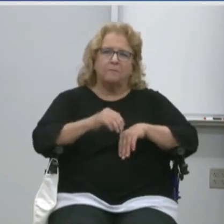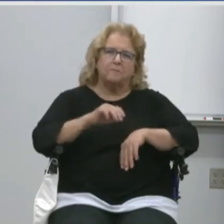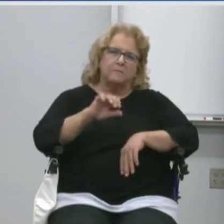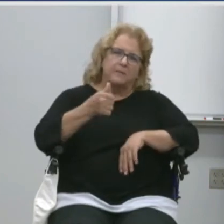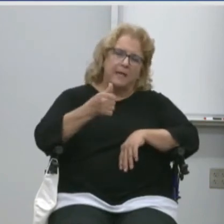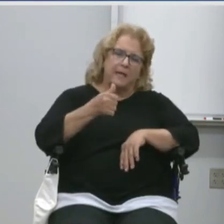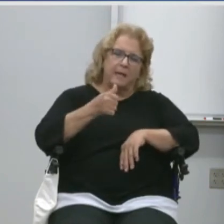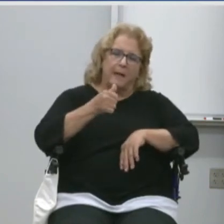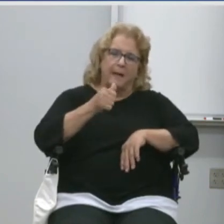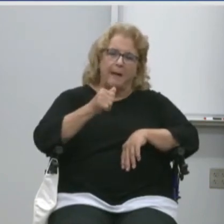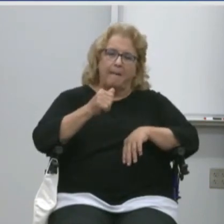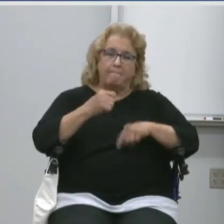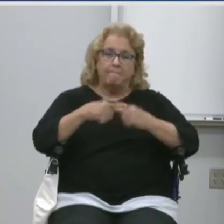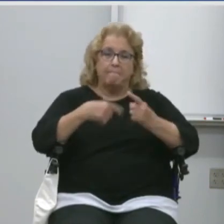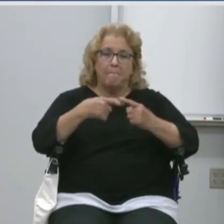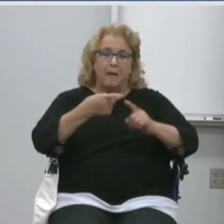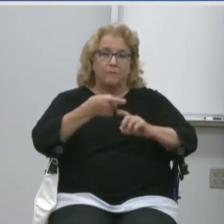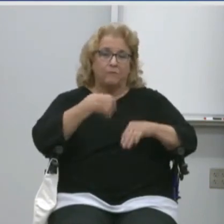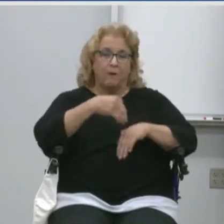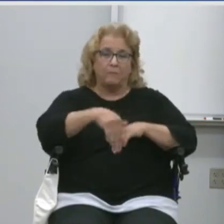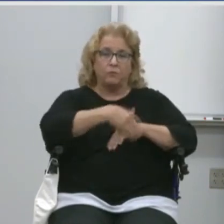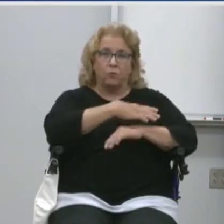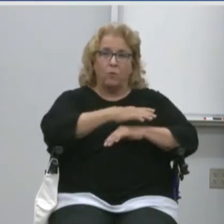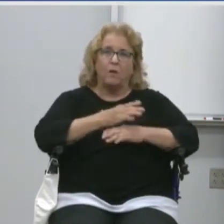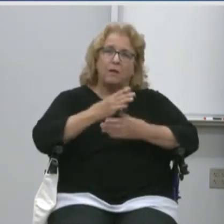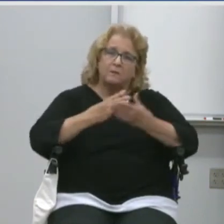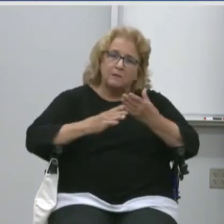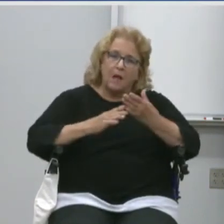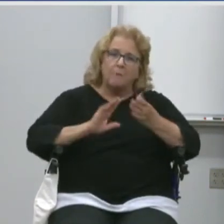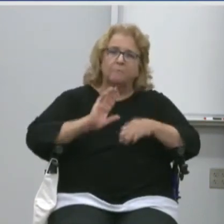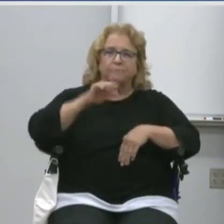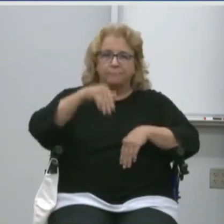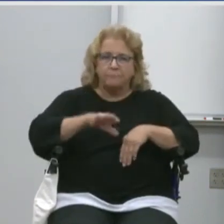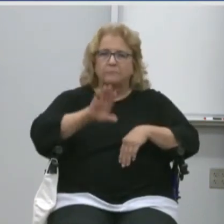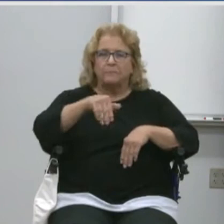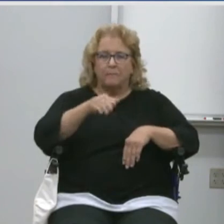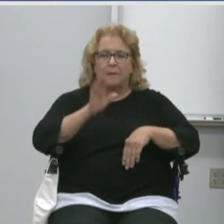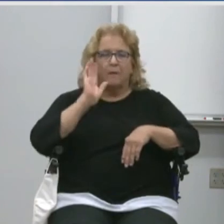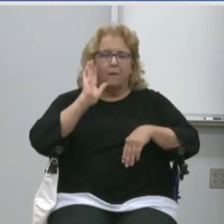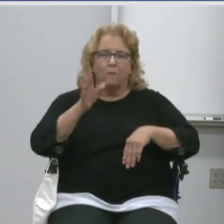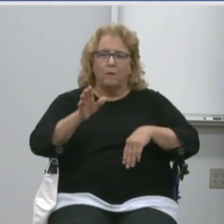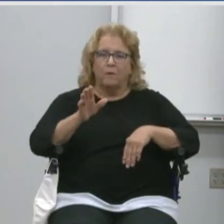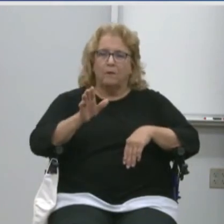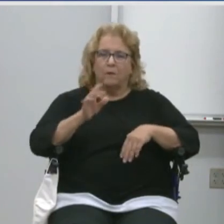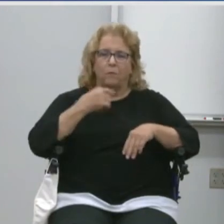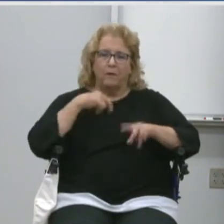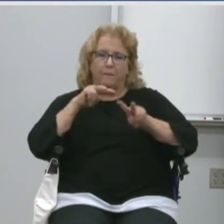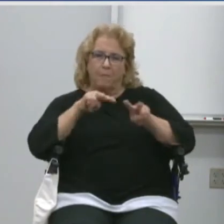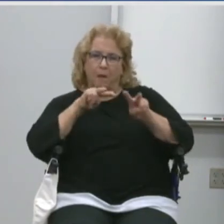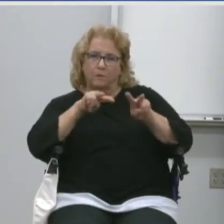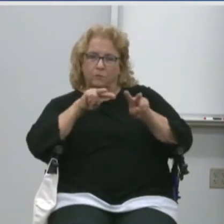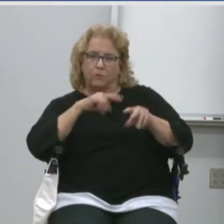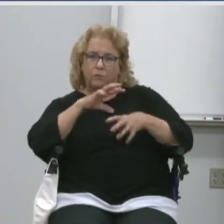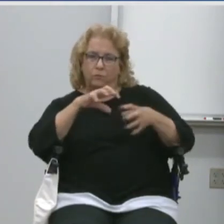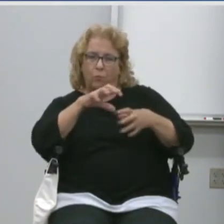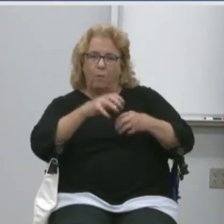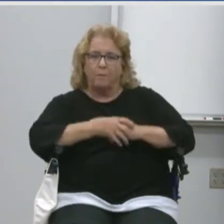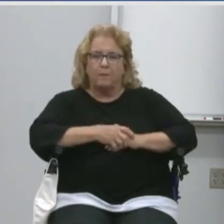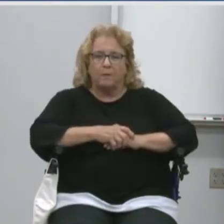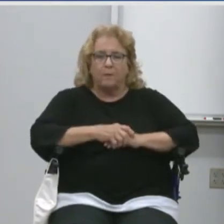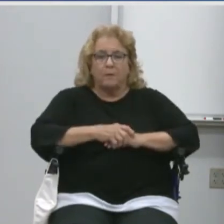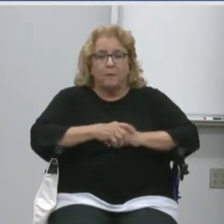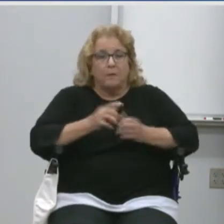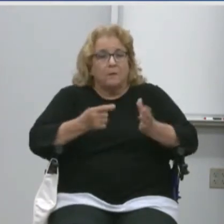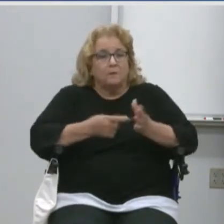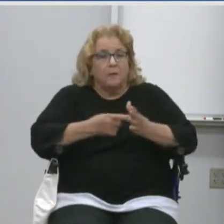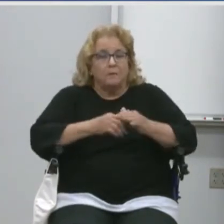miles offshore. There is some fluctuation, and has been and will be as we monitor this storm. It at times